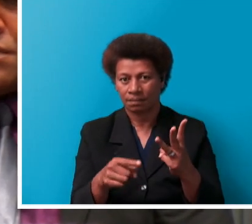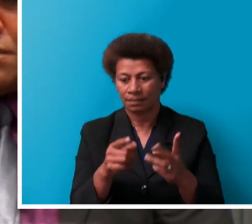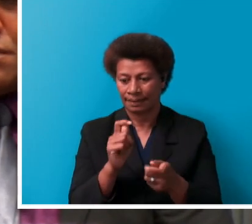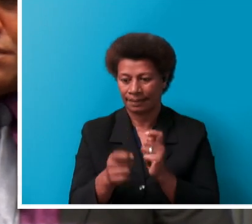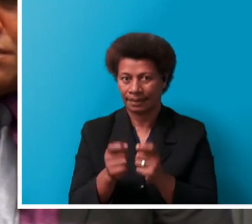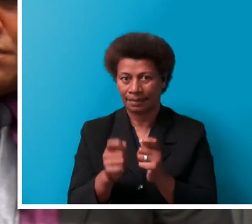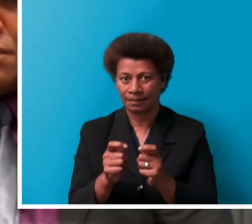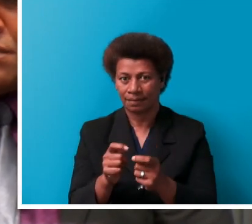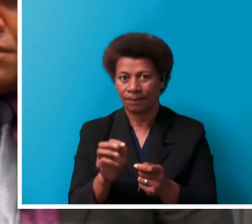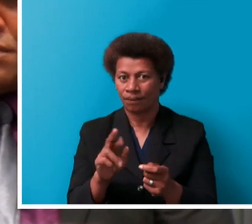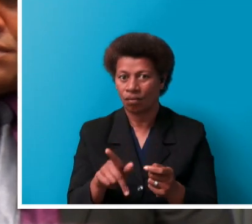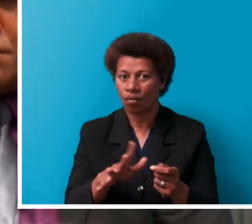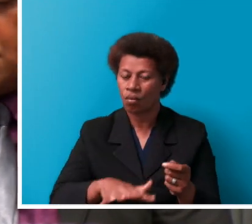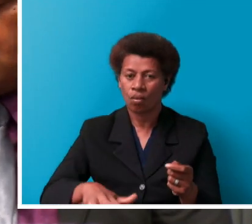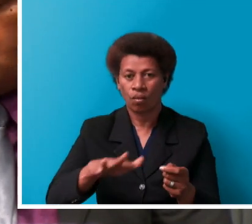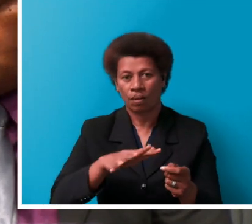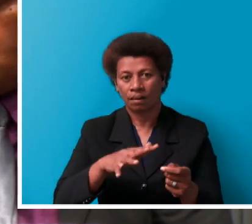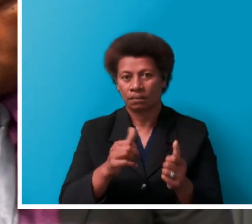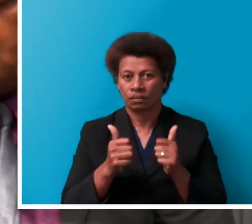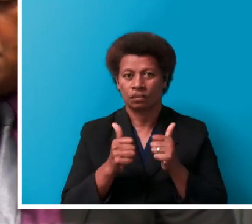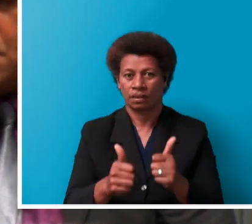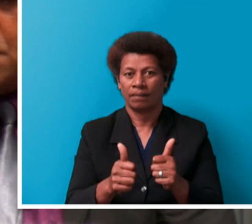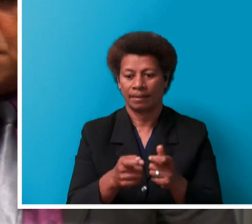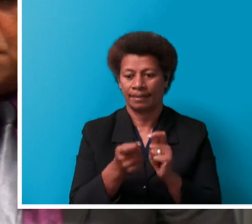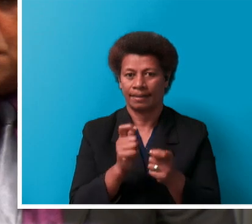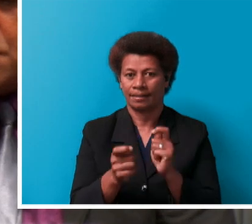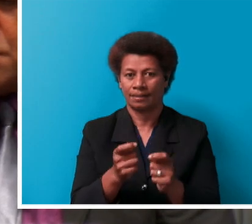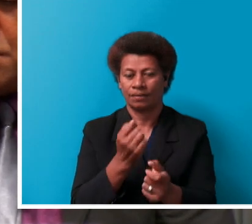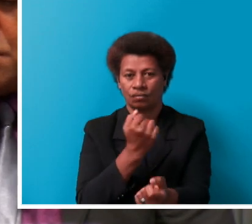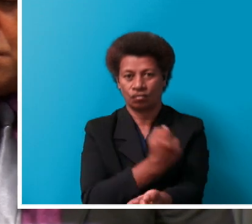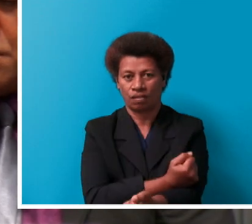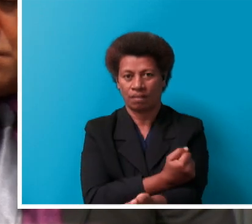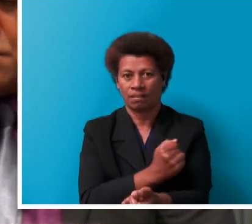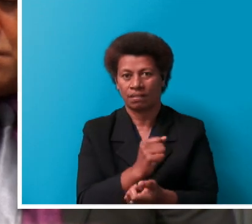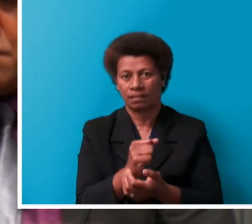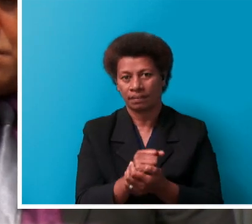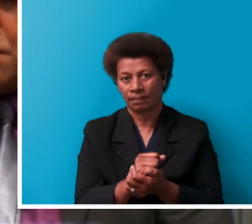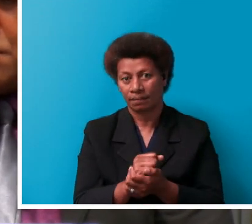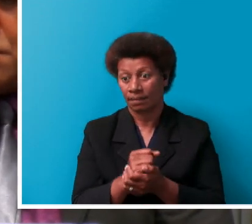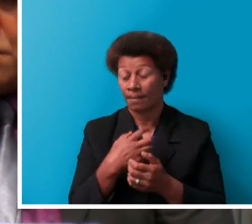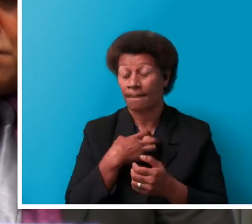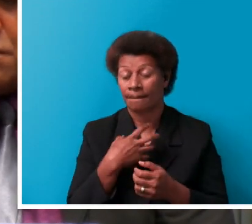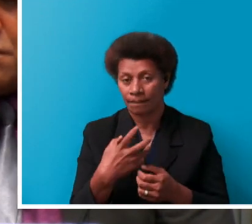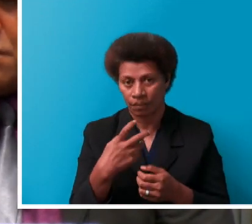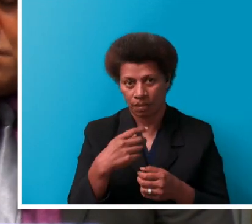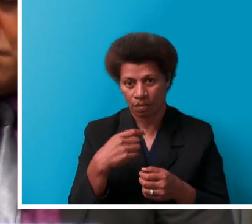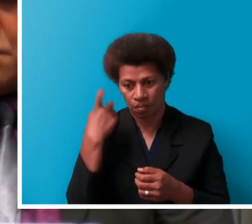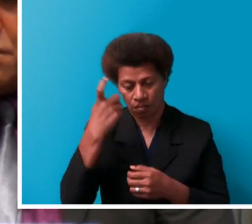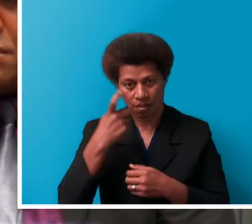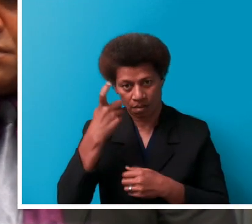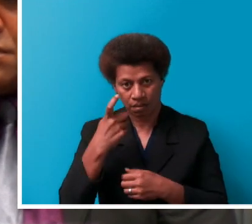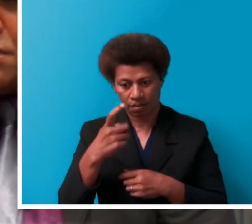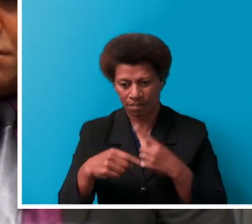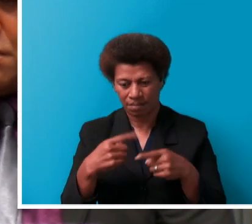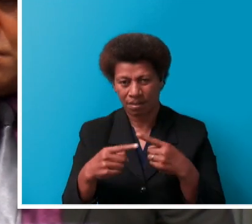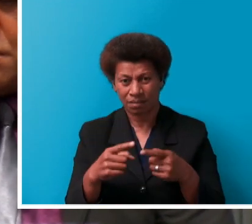system for our drivers. Drug testing for our drivers has been prompted by increasing concerns regarding reckless